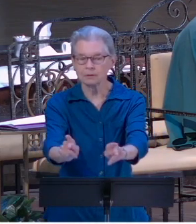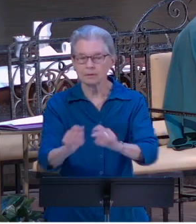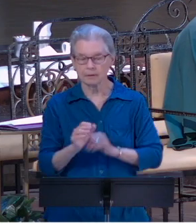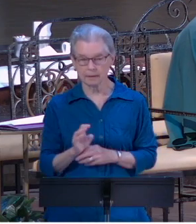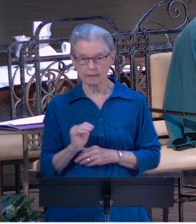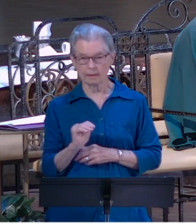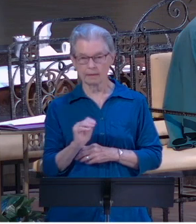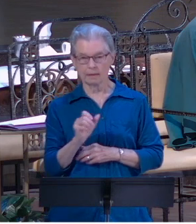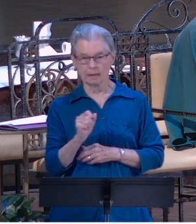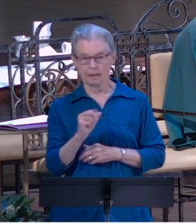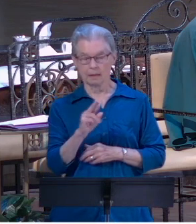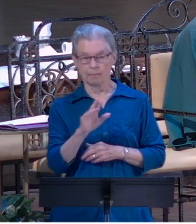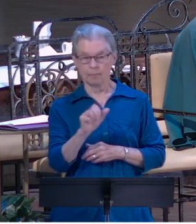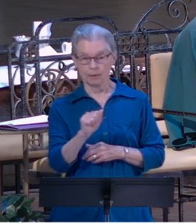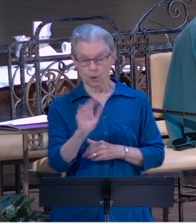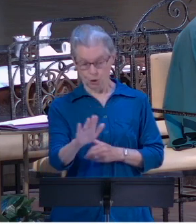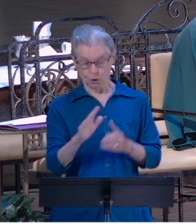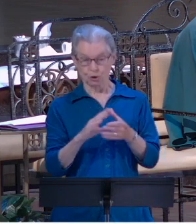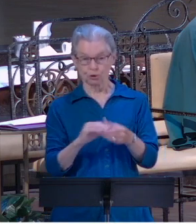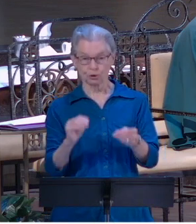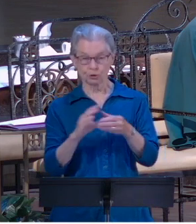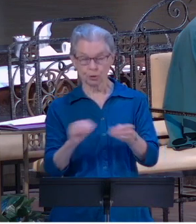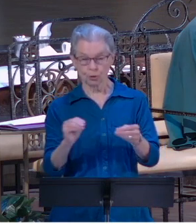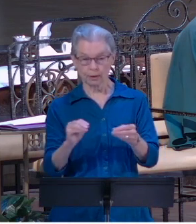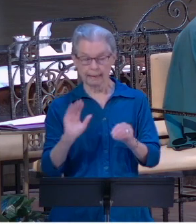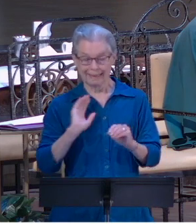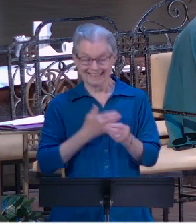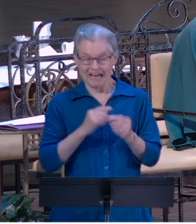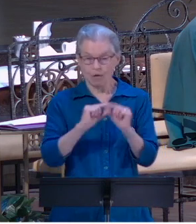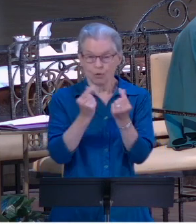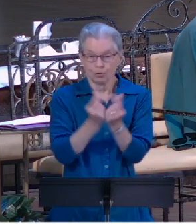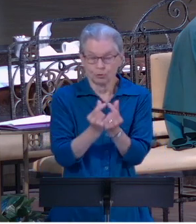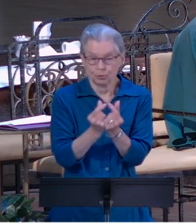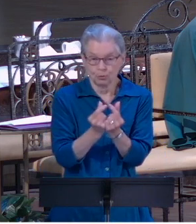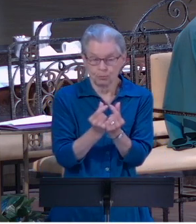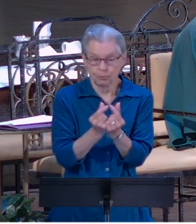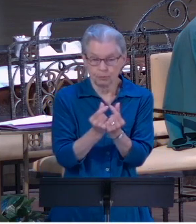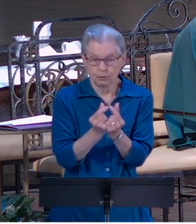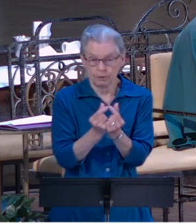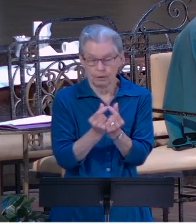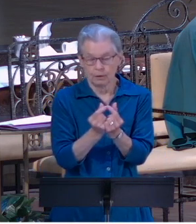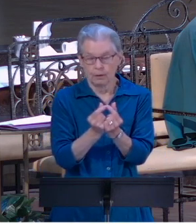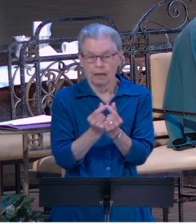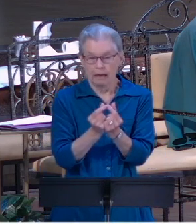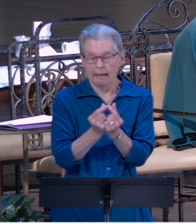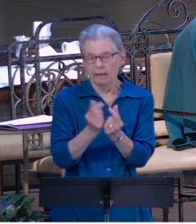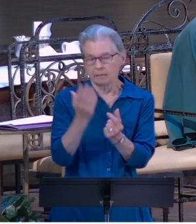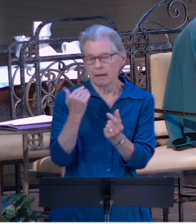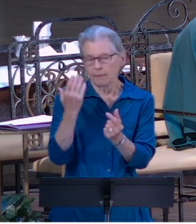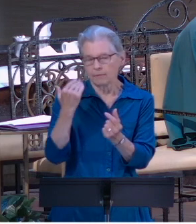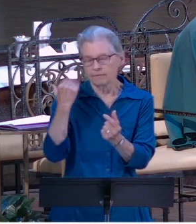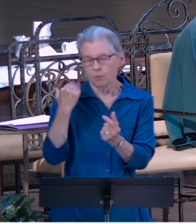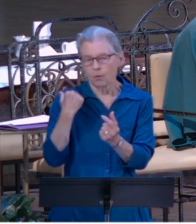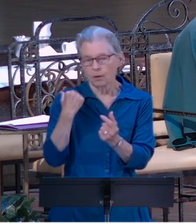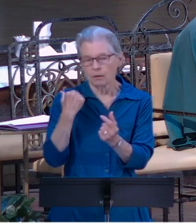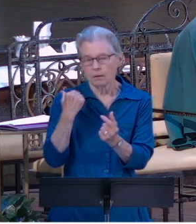Maria's story was one of many that our delegation and the two previous delegations from St.